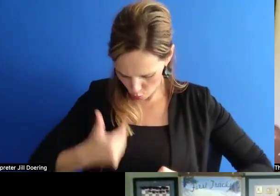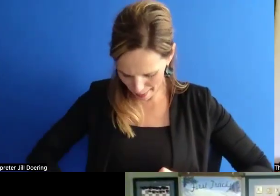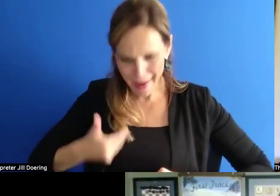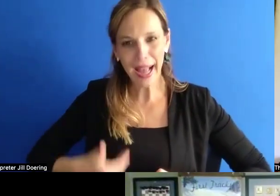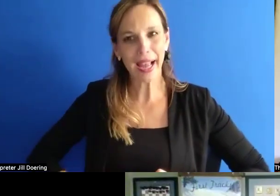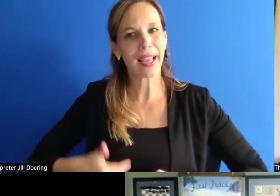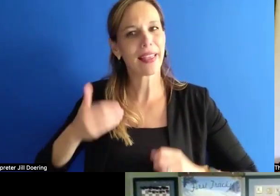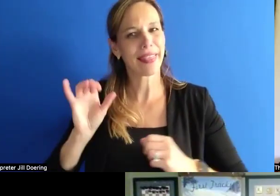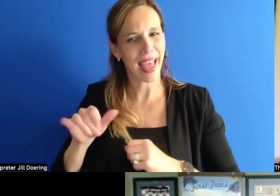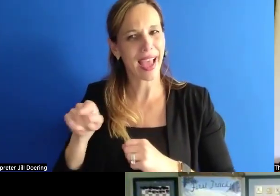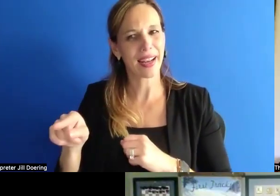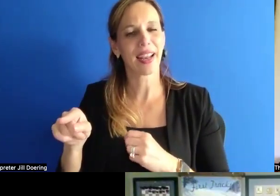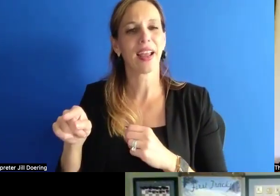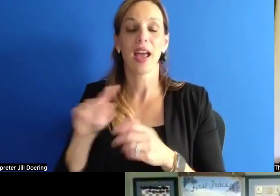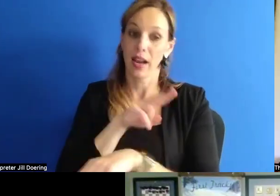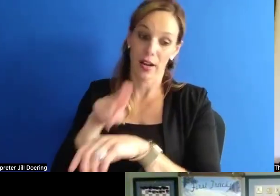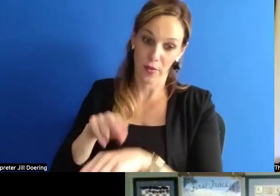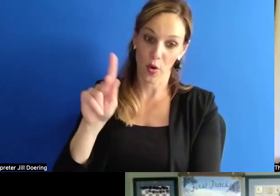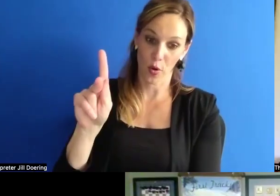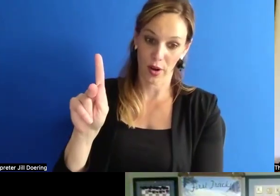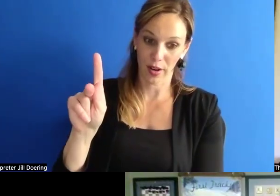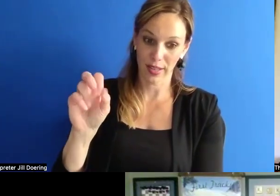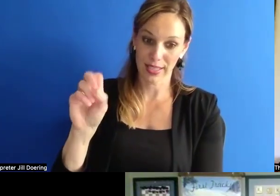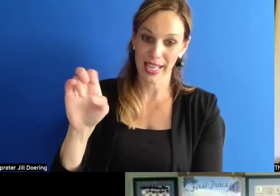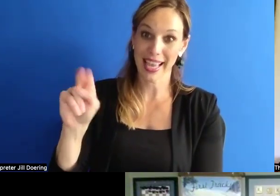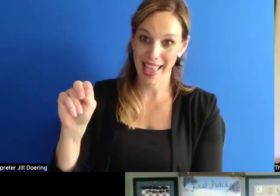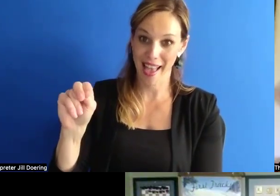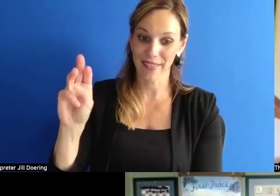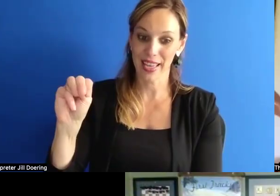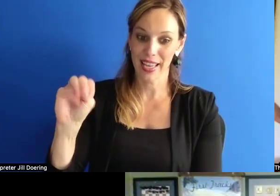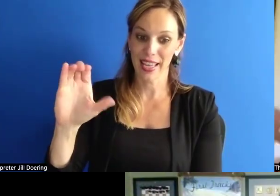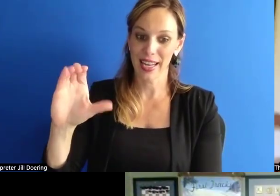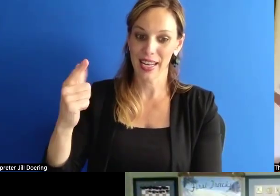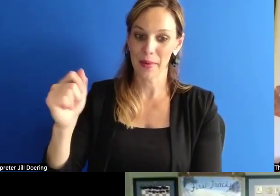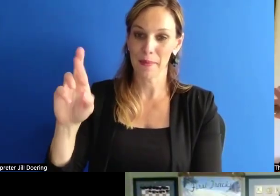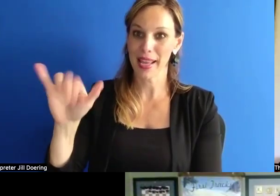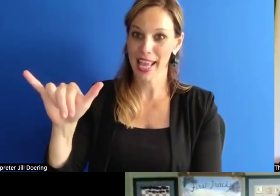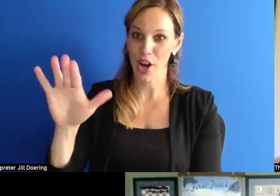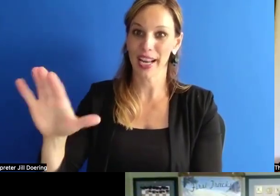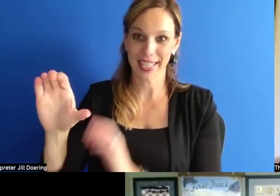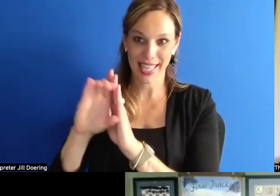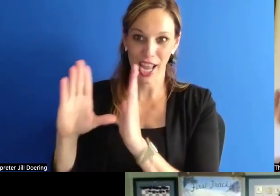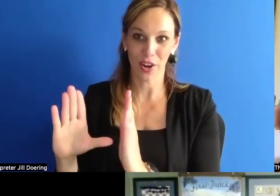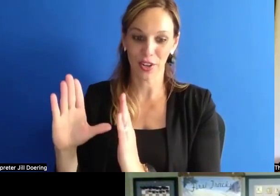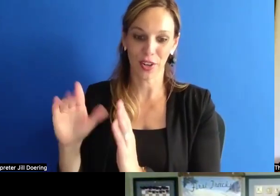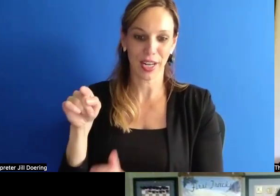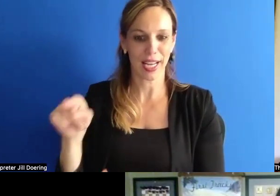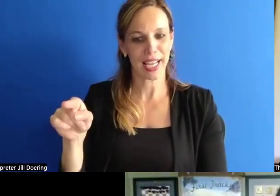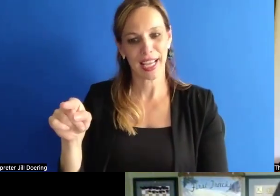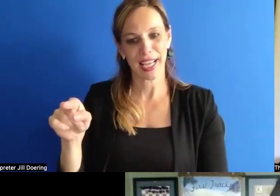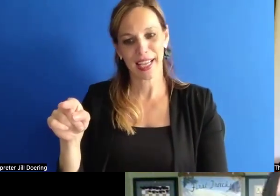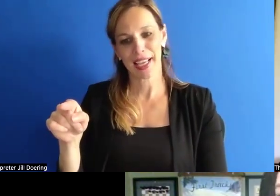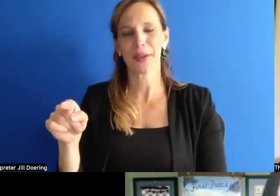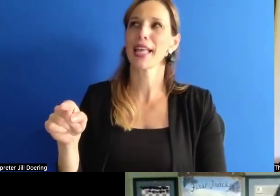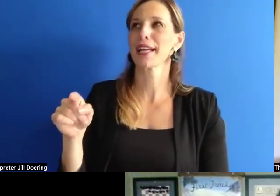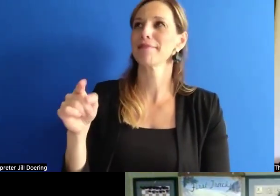And of course, Kevin McGarry's character helped her along and discover love in the air. So